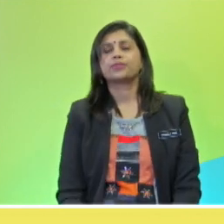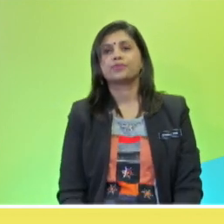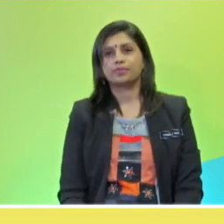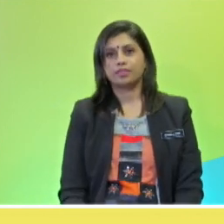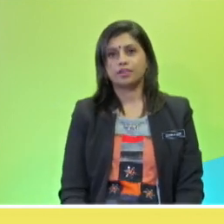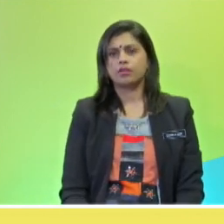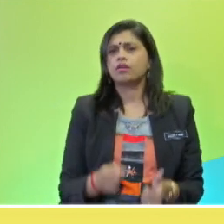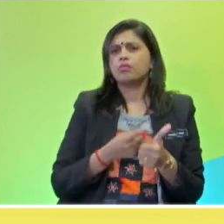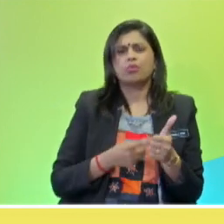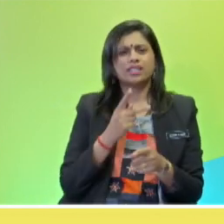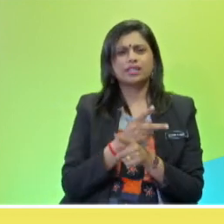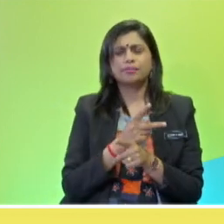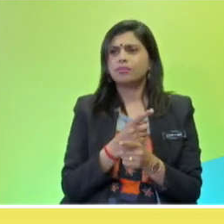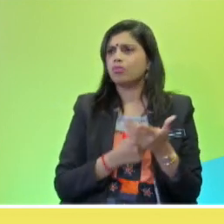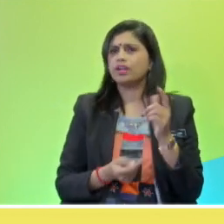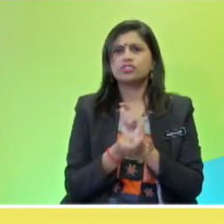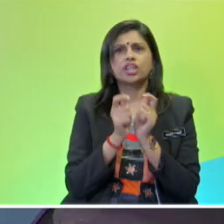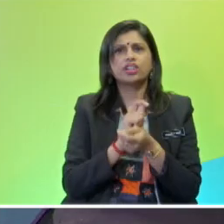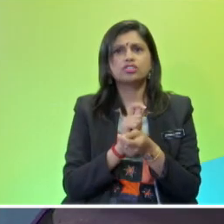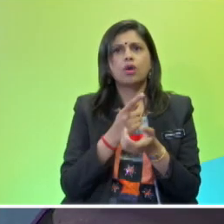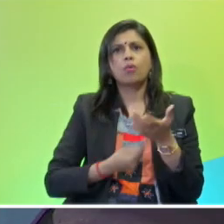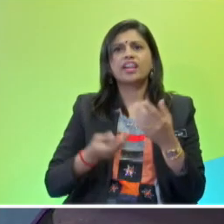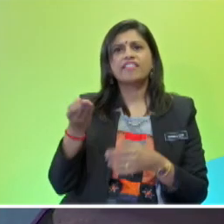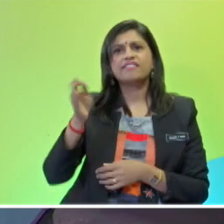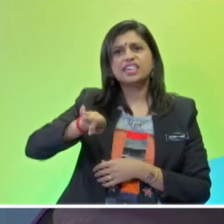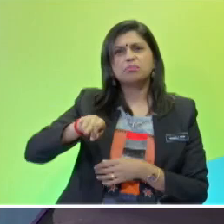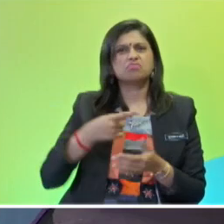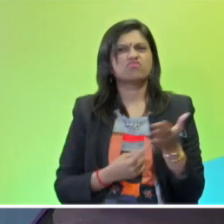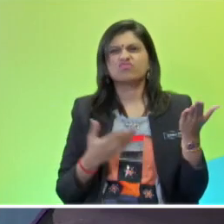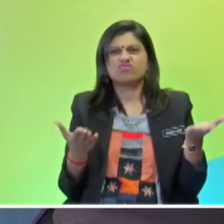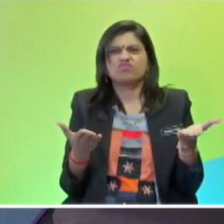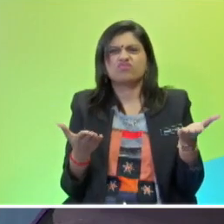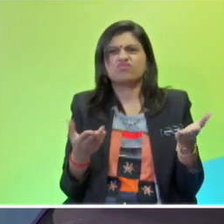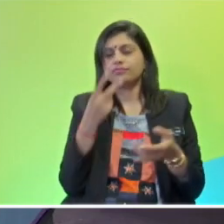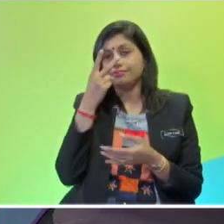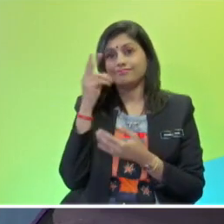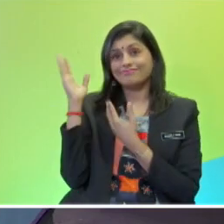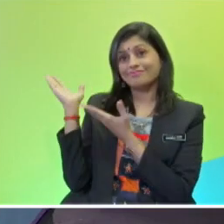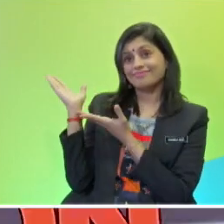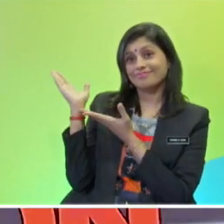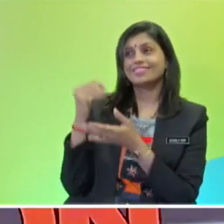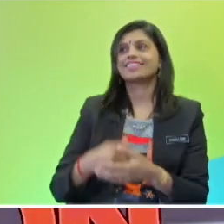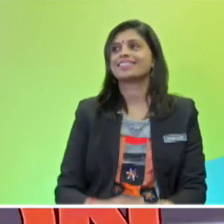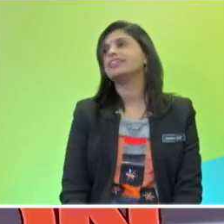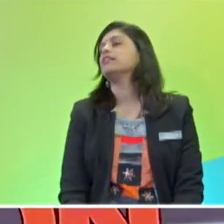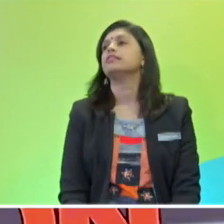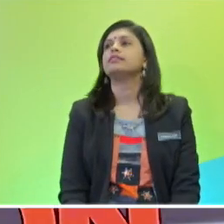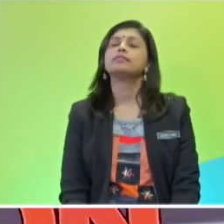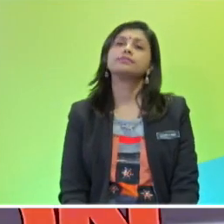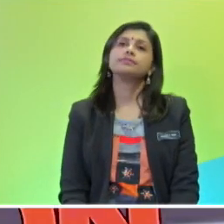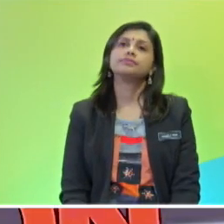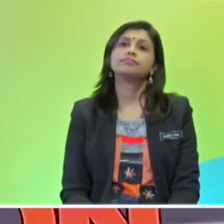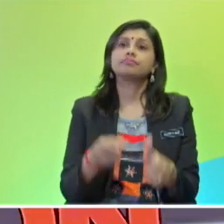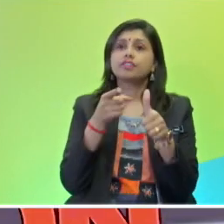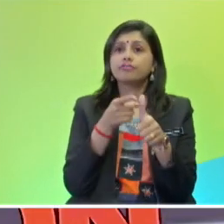what we are going to change and what we are going to flip. Okay. Now we go some examples here. Okay, so as I said earlier, we are